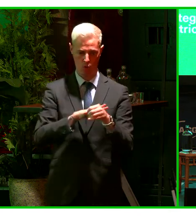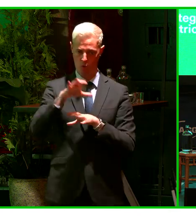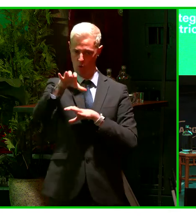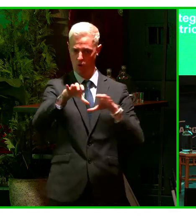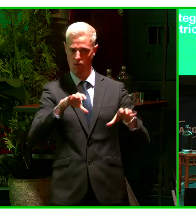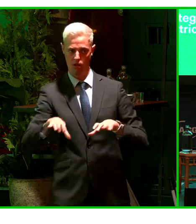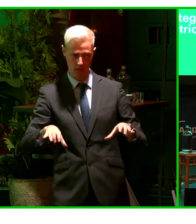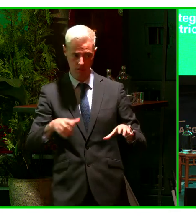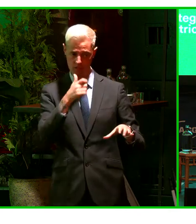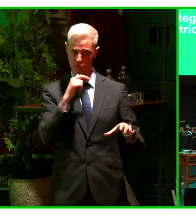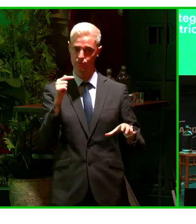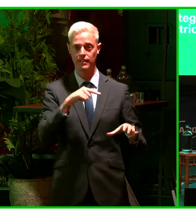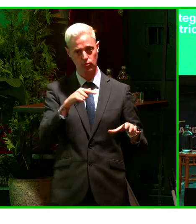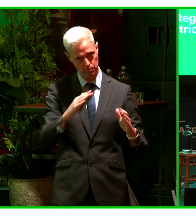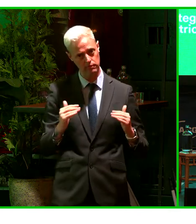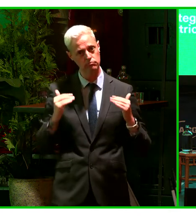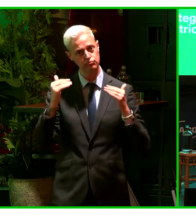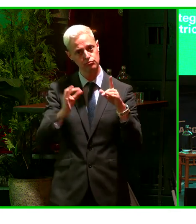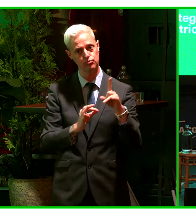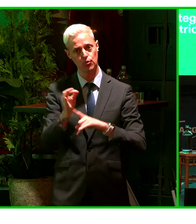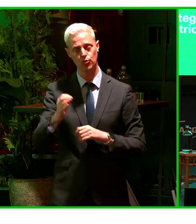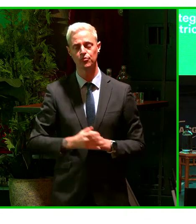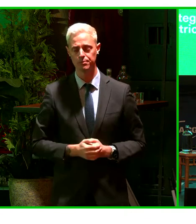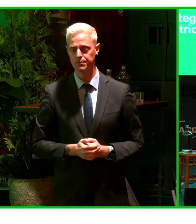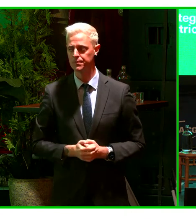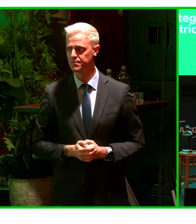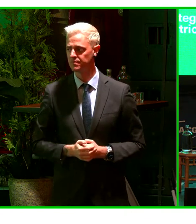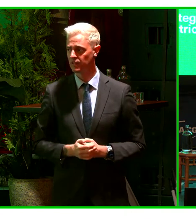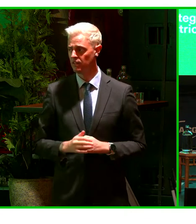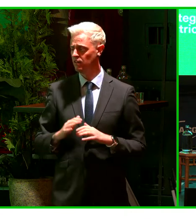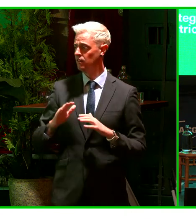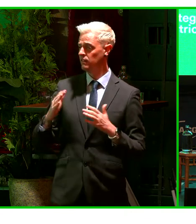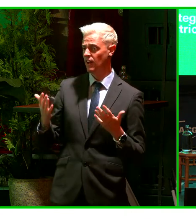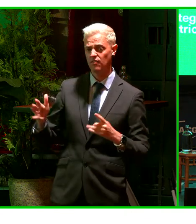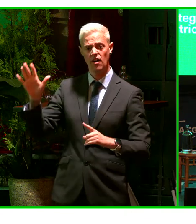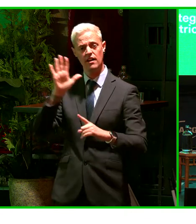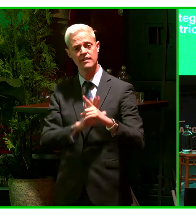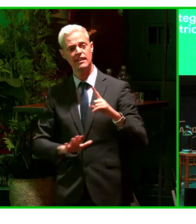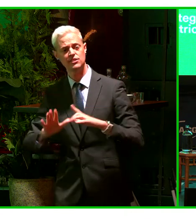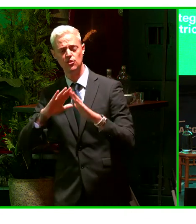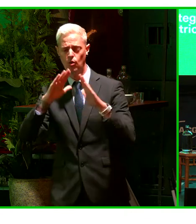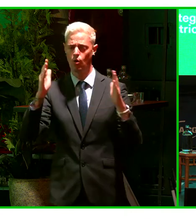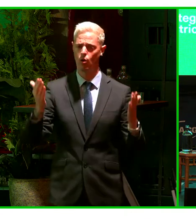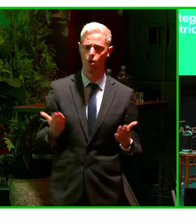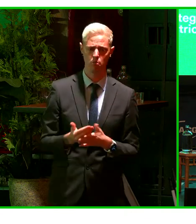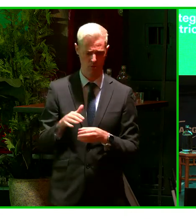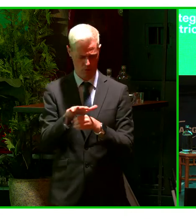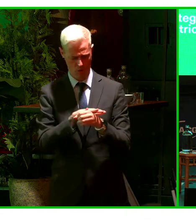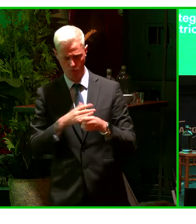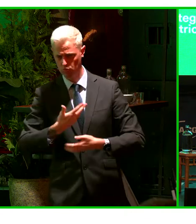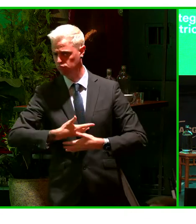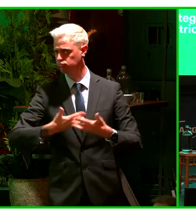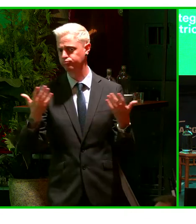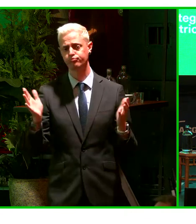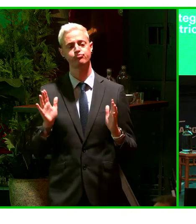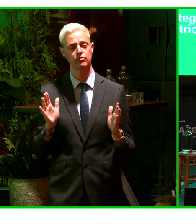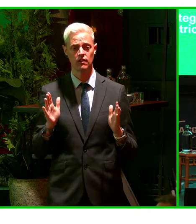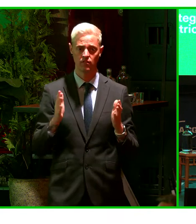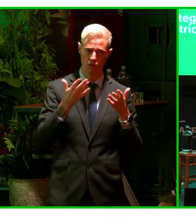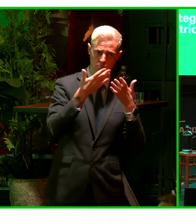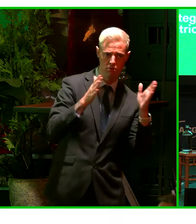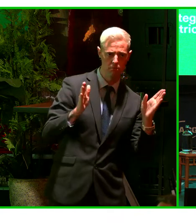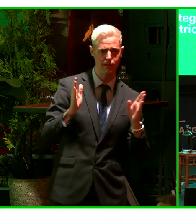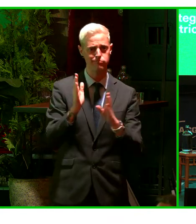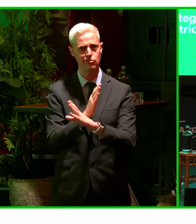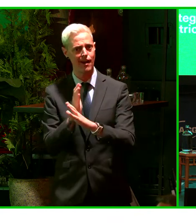country. But going back to my first statement, yeah, whether it's national, whether it's global, whether it's local, whether it's public sector,